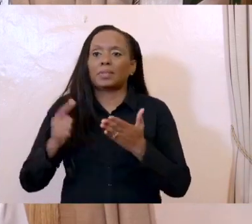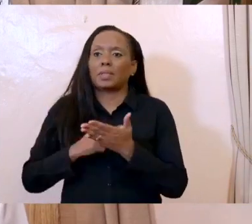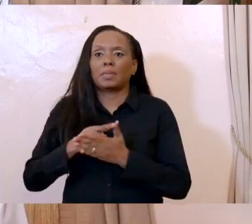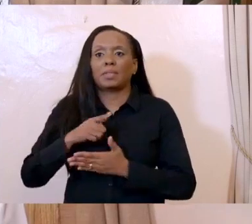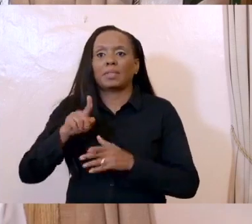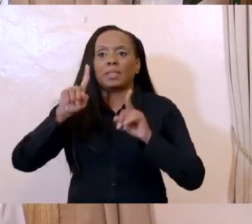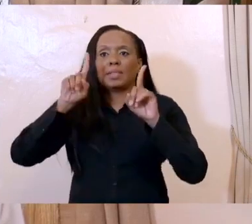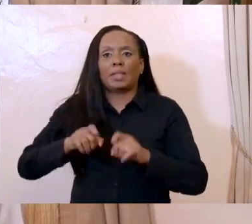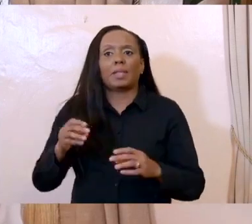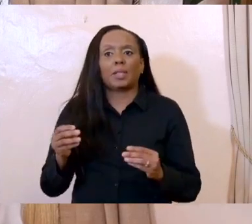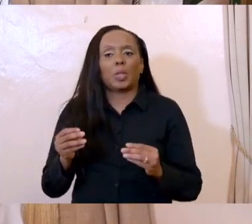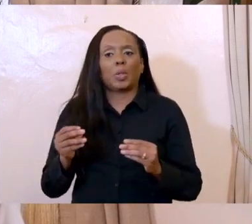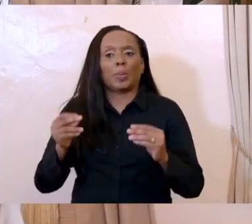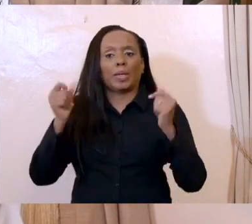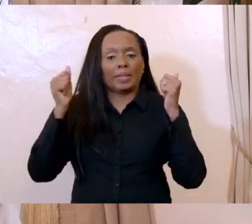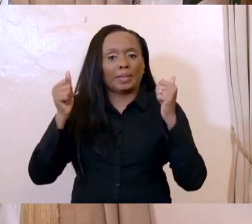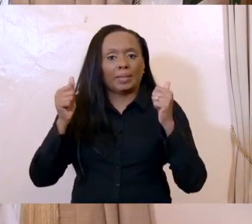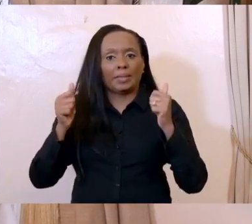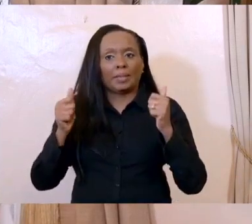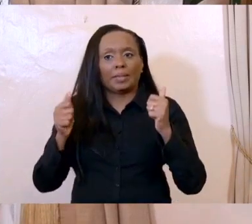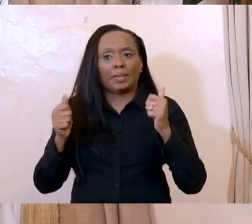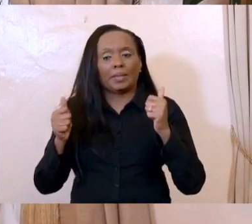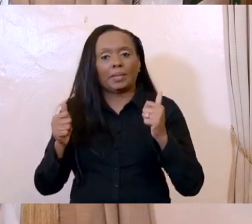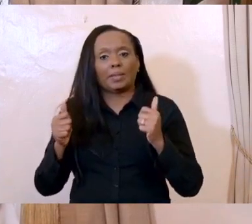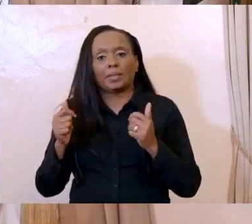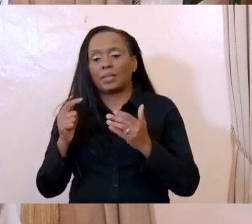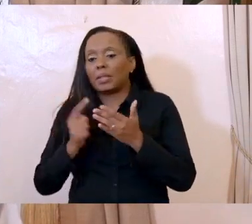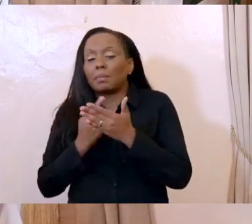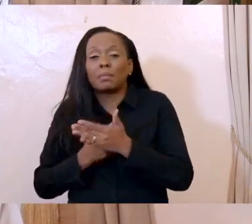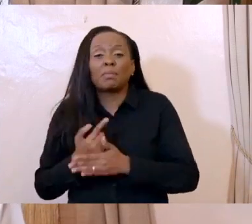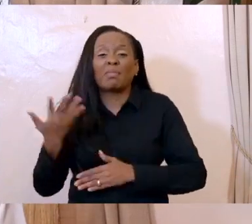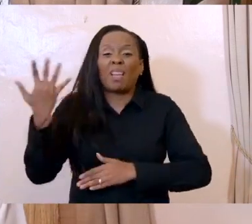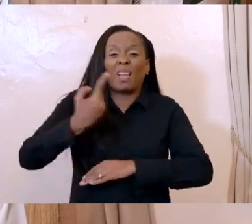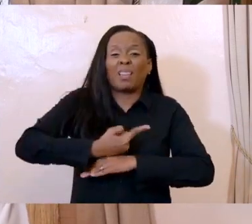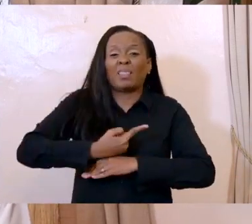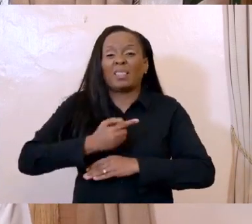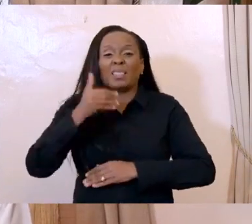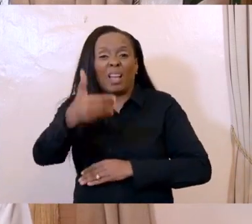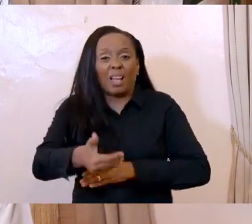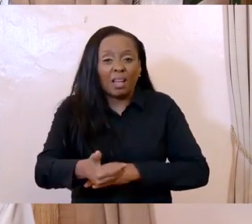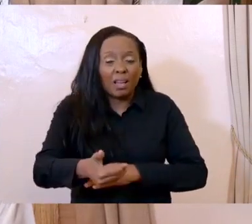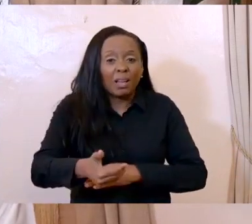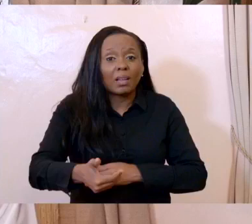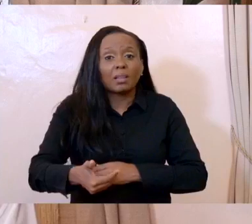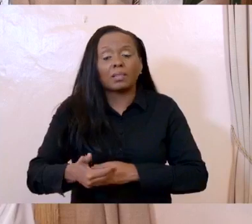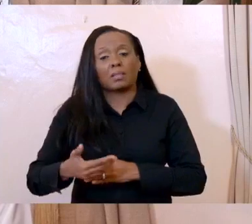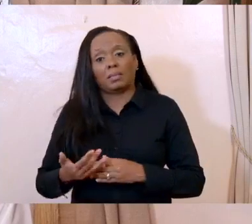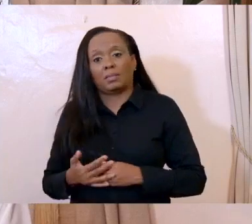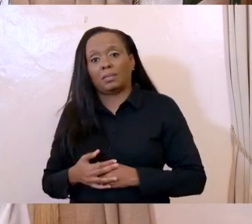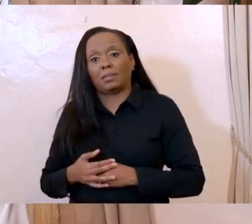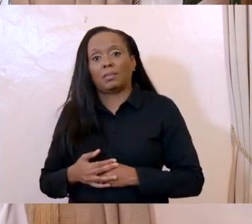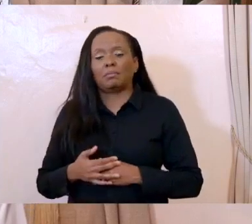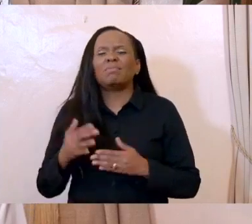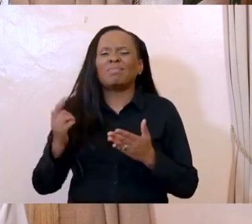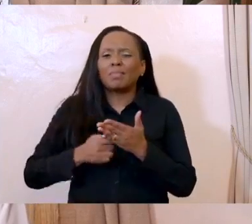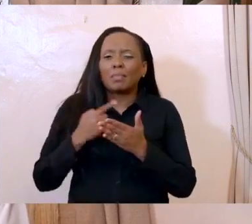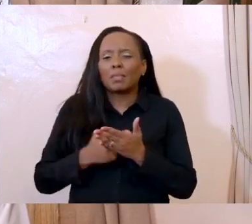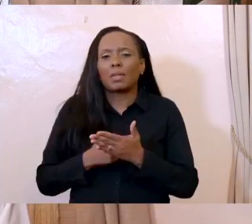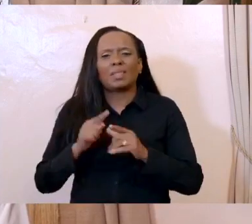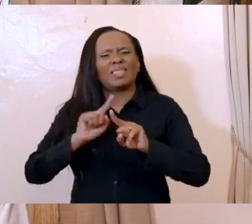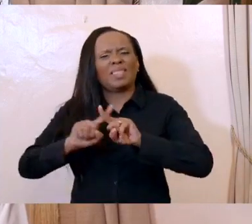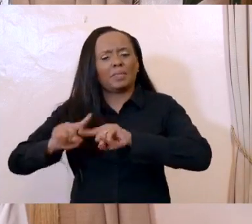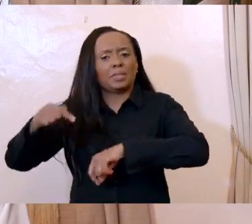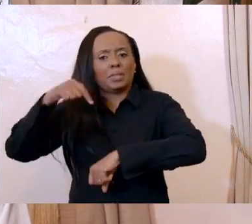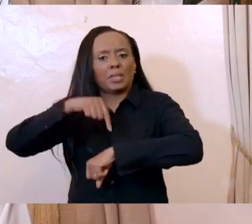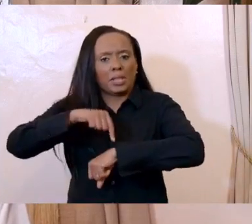immediately, sometimes you might be asked to get it 5 days following your contact with the positive person. And